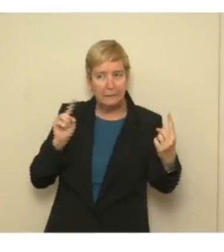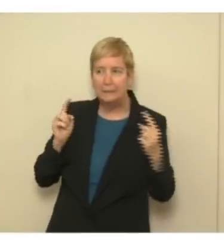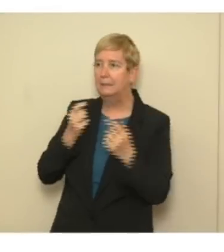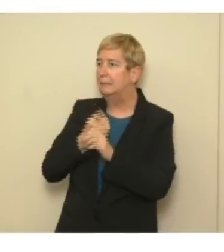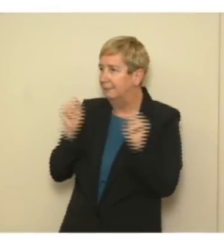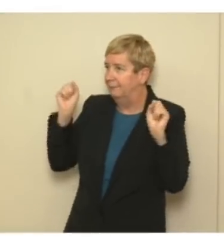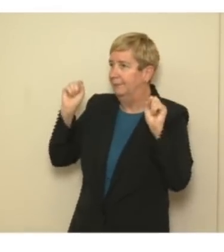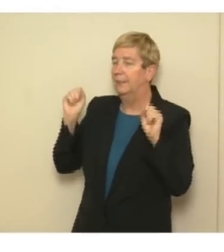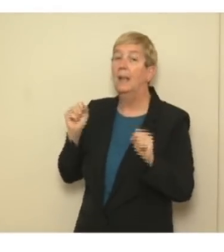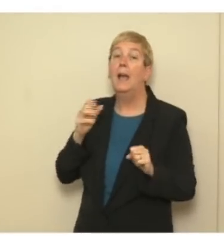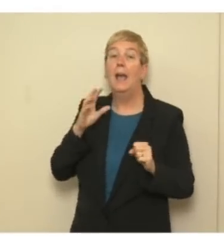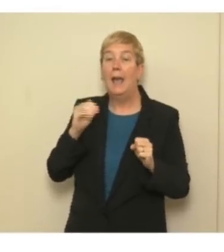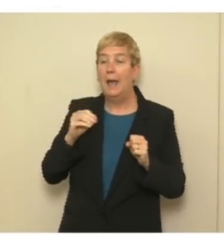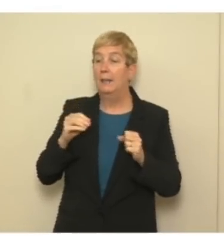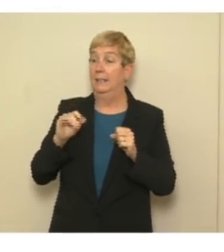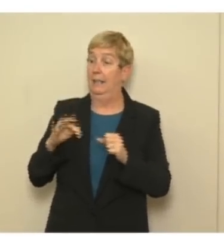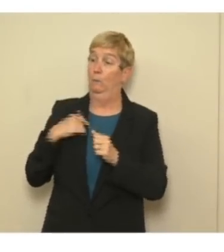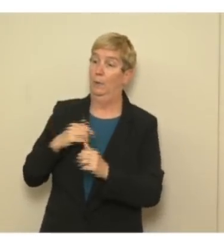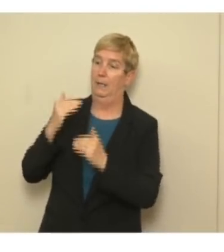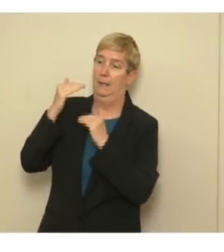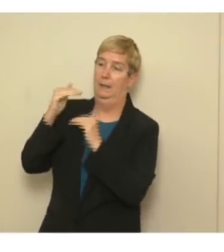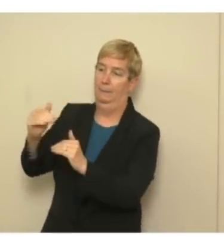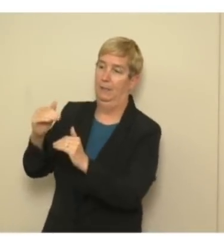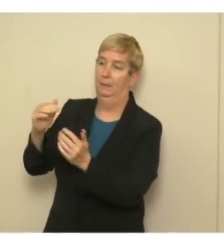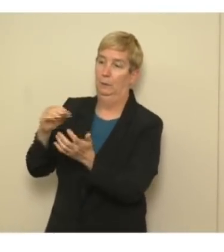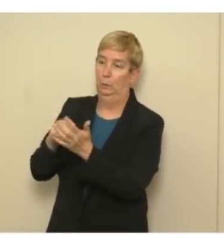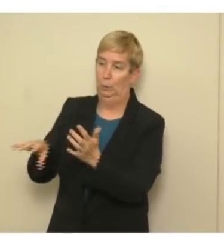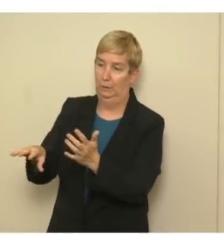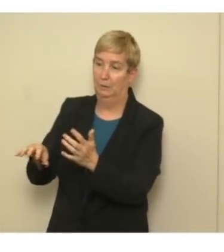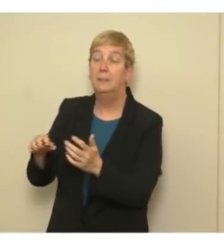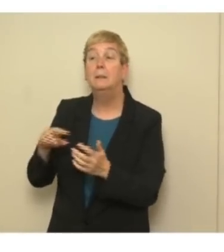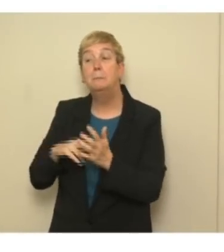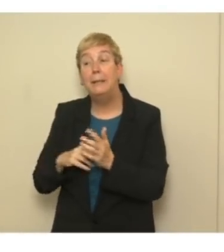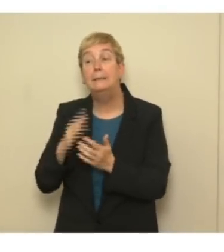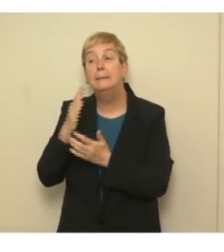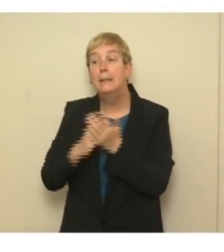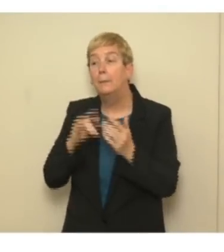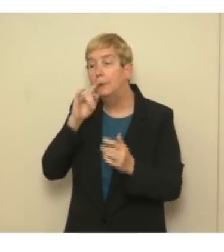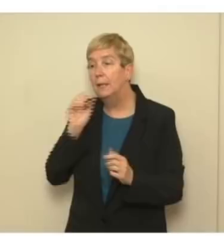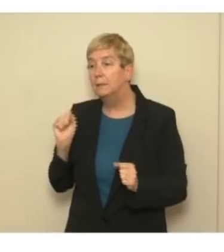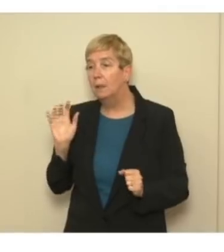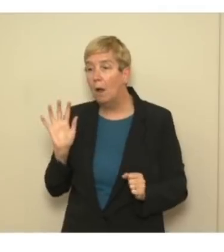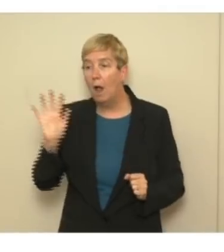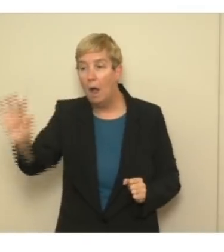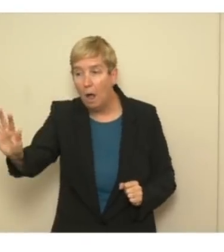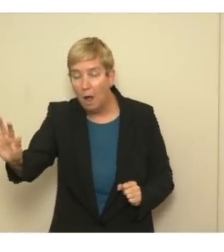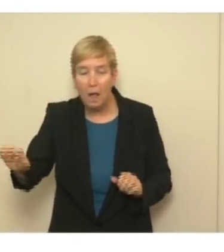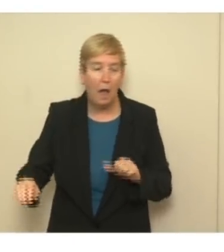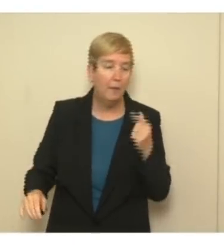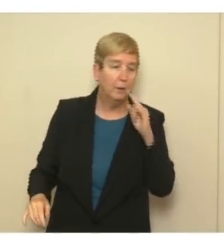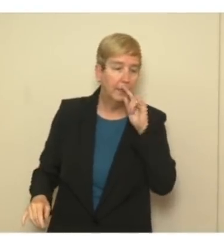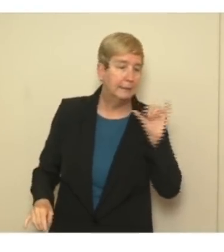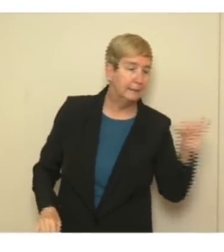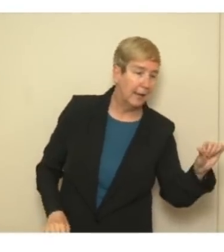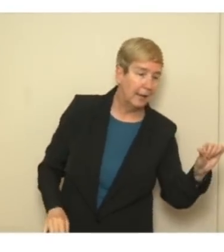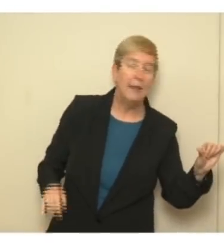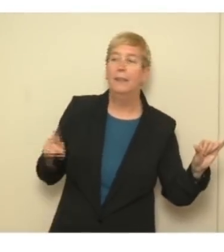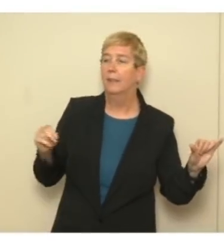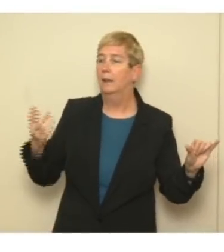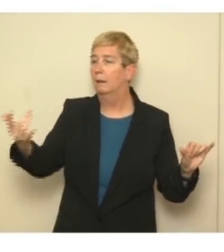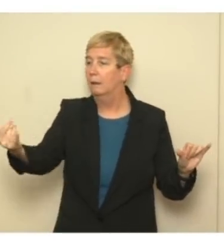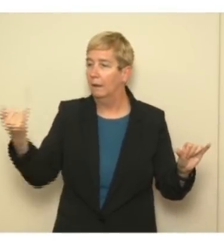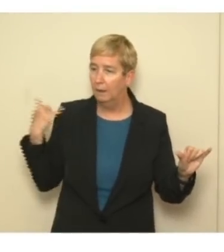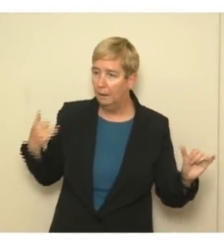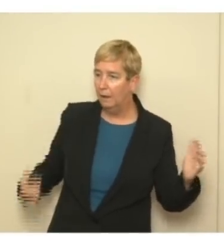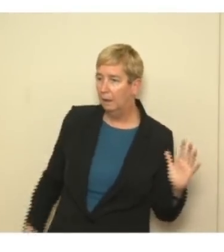the opportunity to have students go to school a portion of the week, the other portion of the week to receive online instruction. And